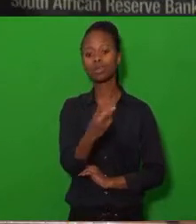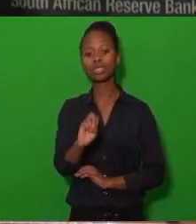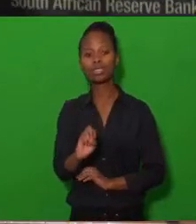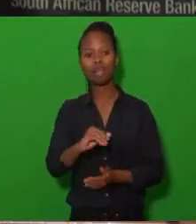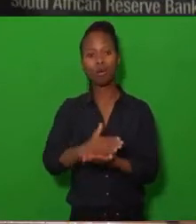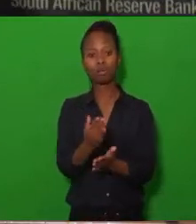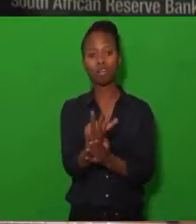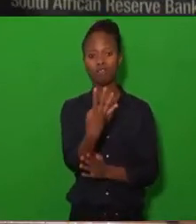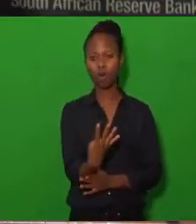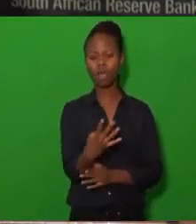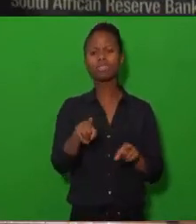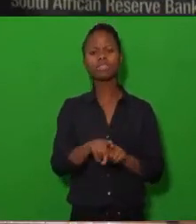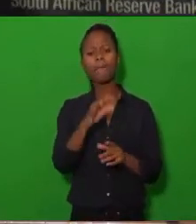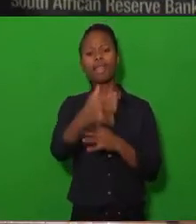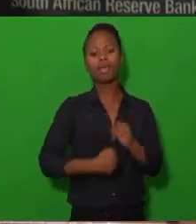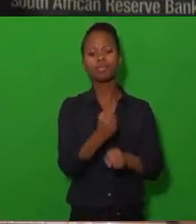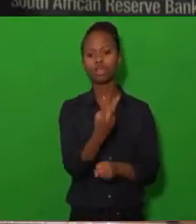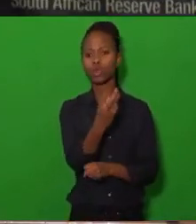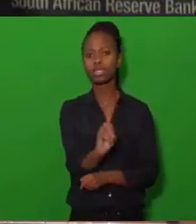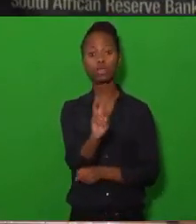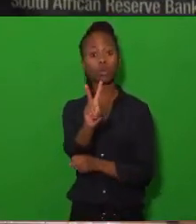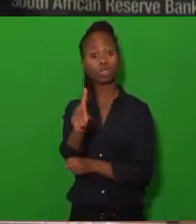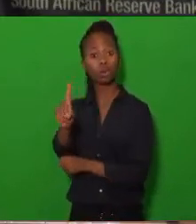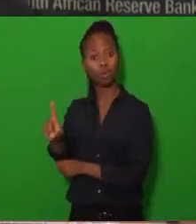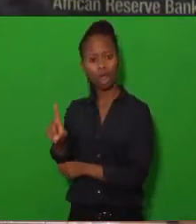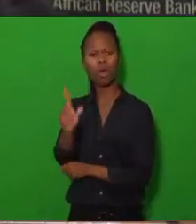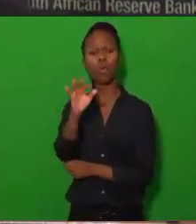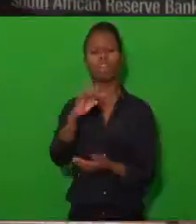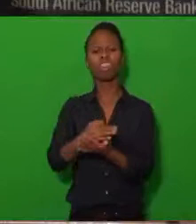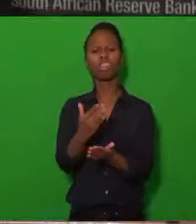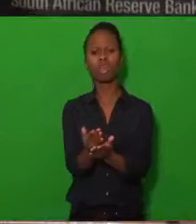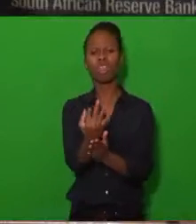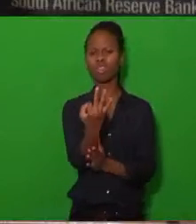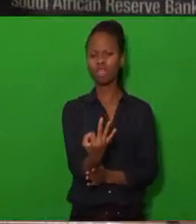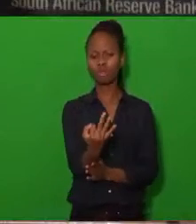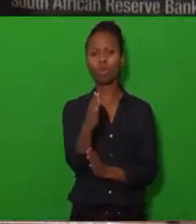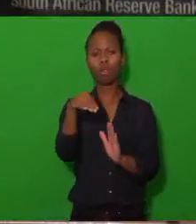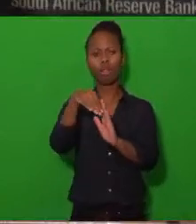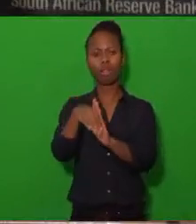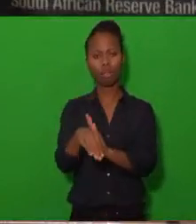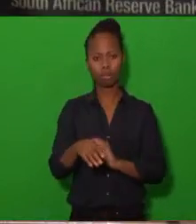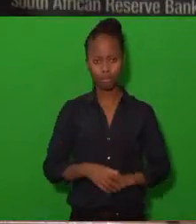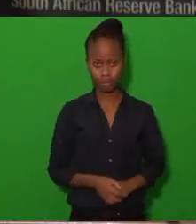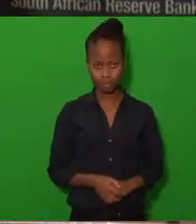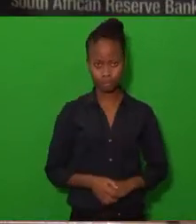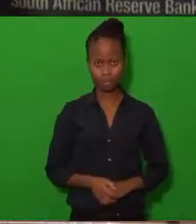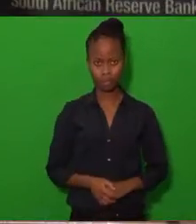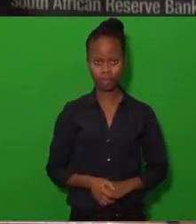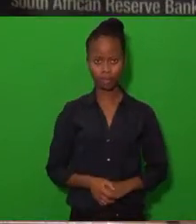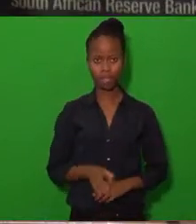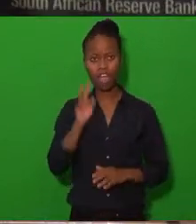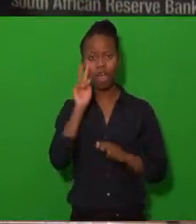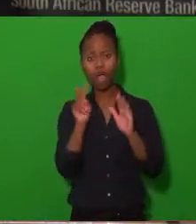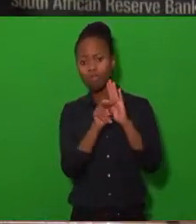at 4.5% in the third quarter of 2021. The forecast for